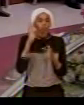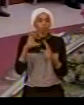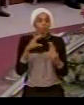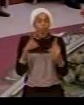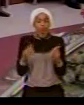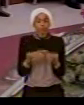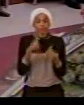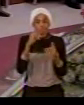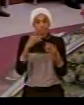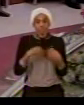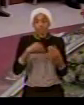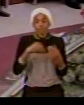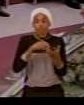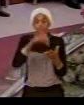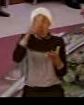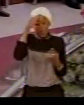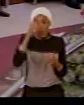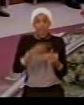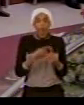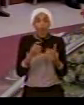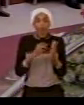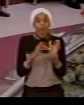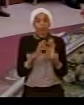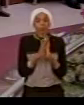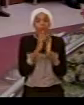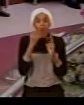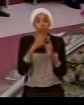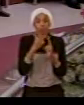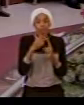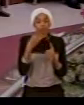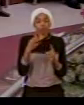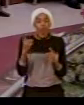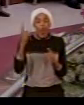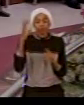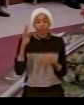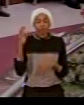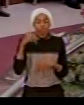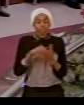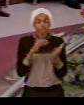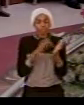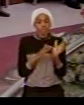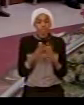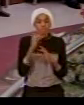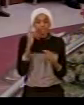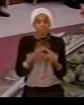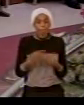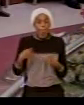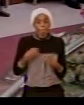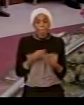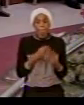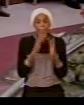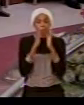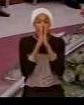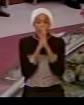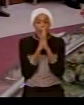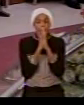you have learned in the Word of God. In Jesus' name, we pray.